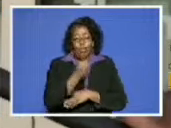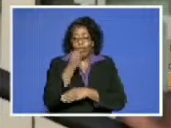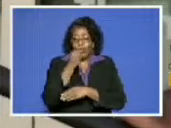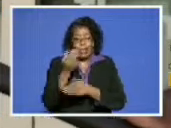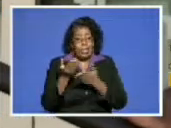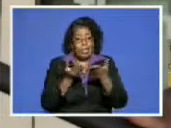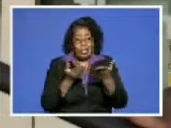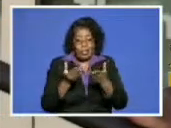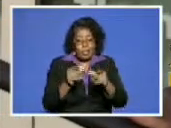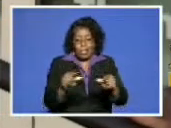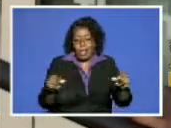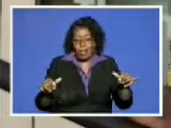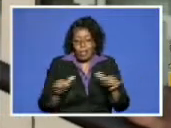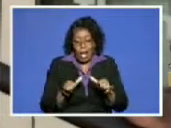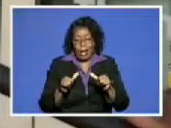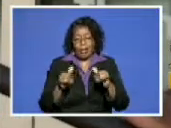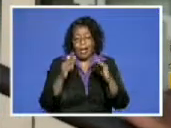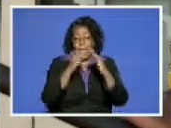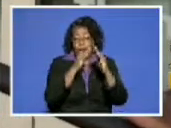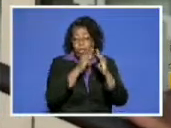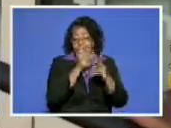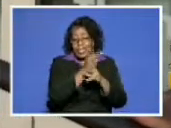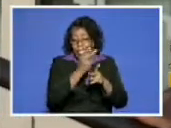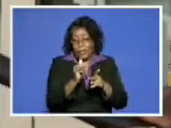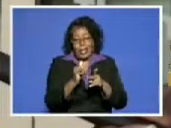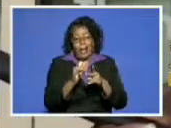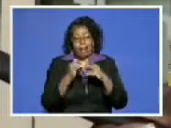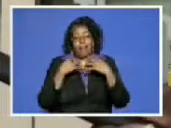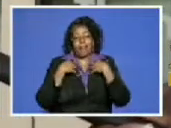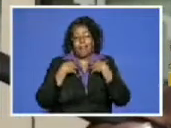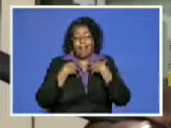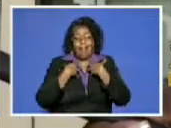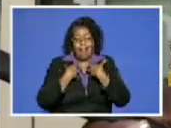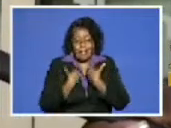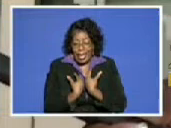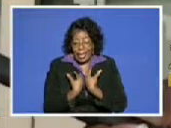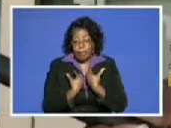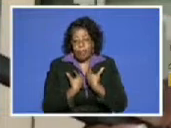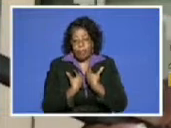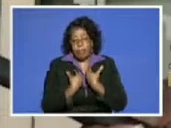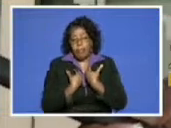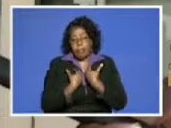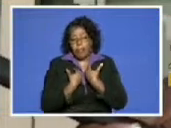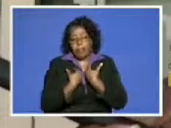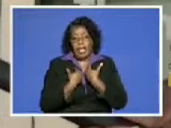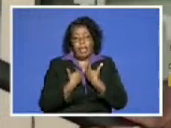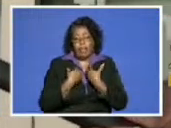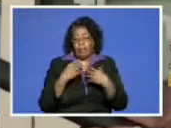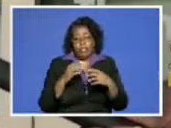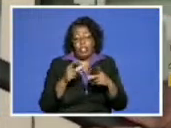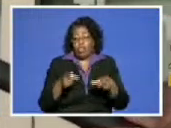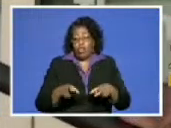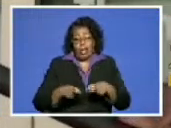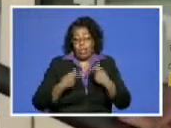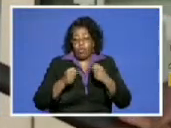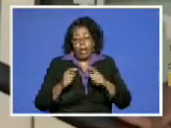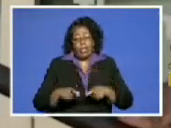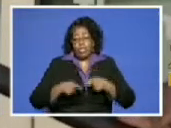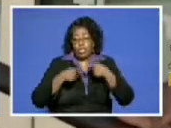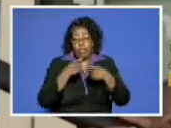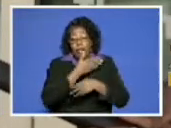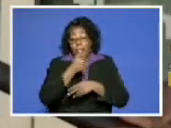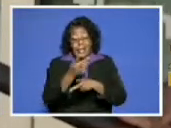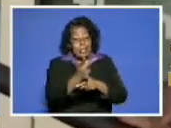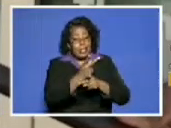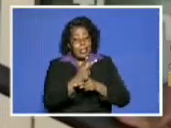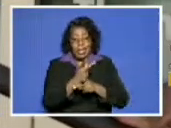services, grounds, housekeeping, are exhausted. There is a lot going on. We're trying our best to provide you with the best possible care, but